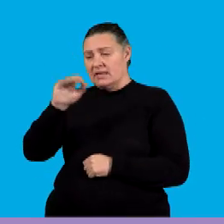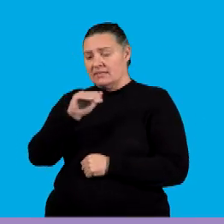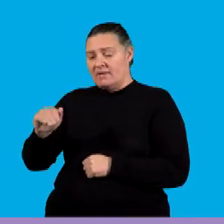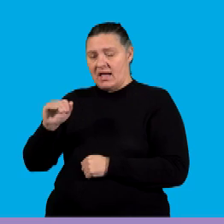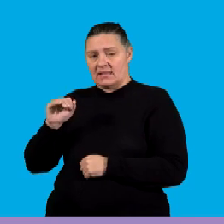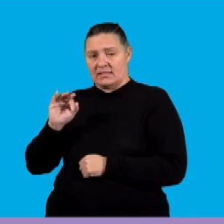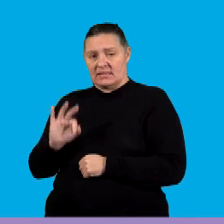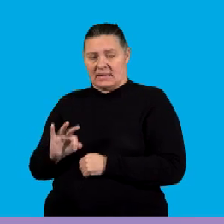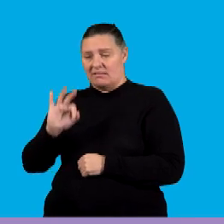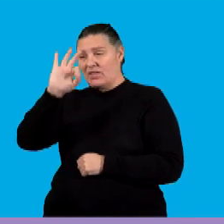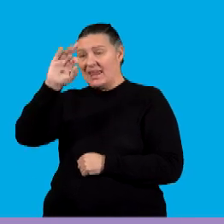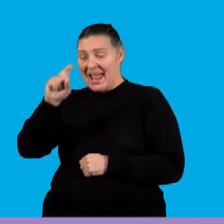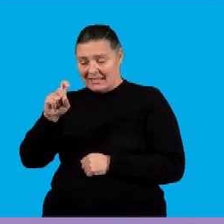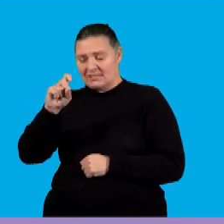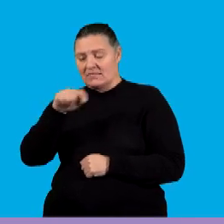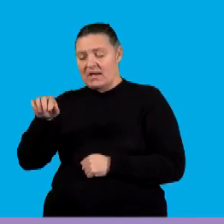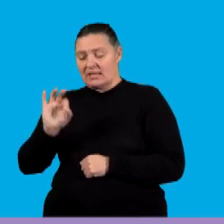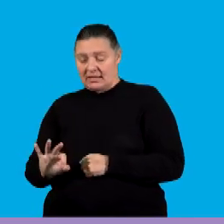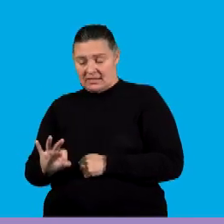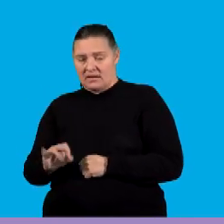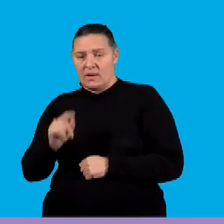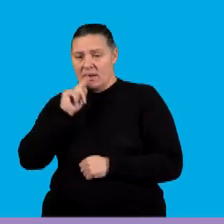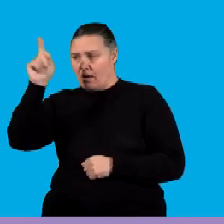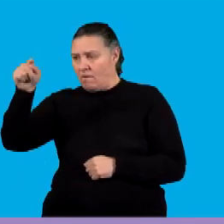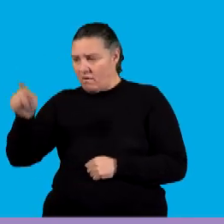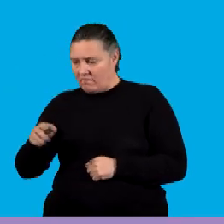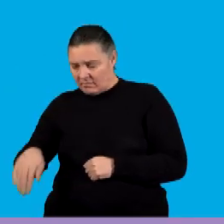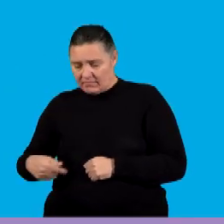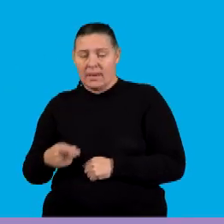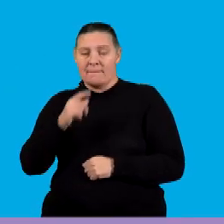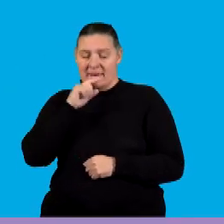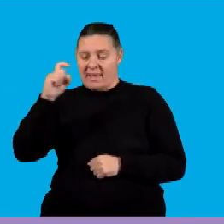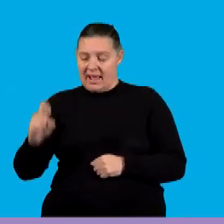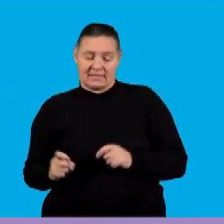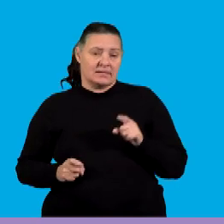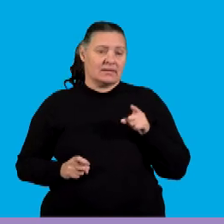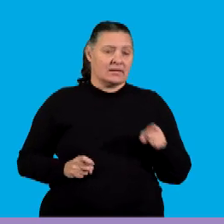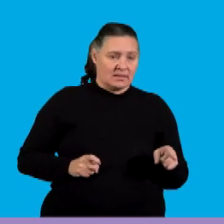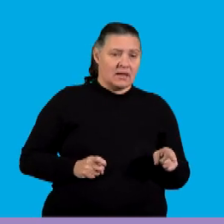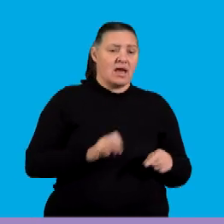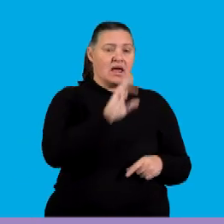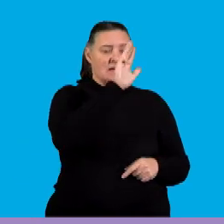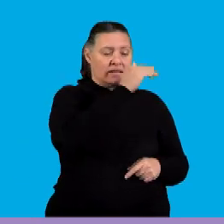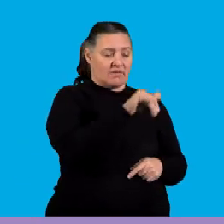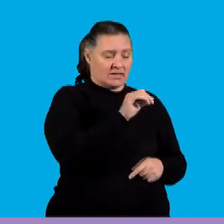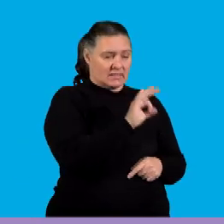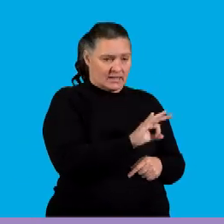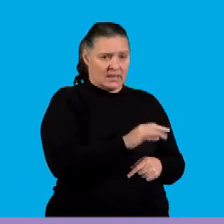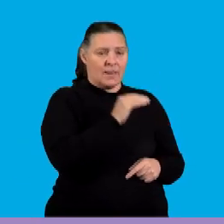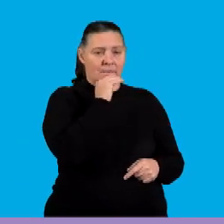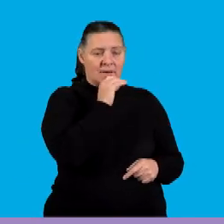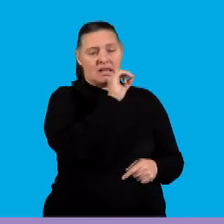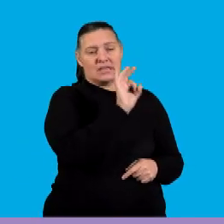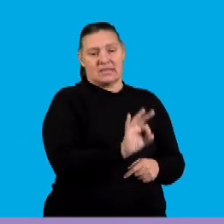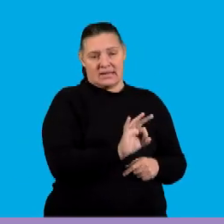a 3. So we are going to be left with x on the one side, and 9 divided by 3,